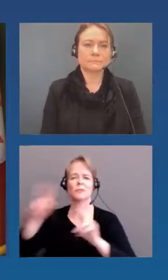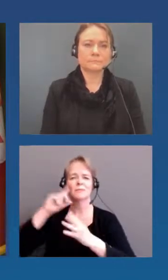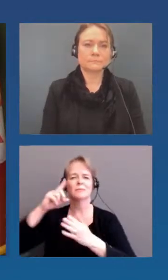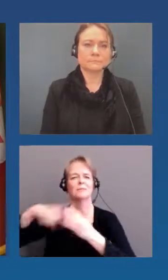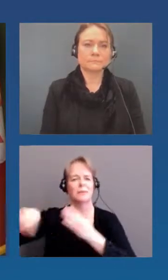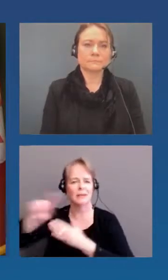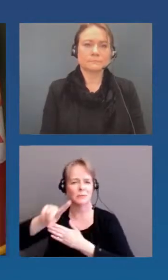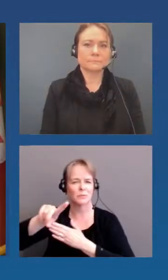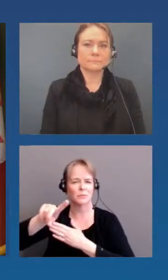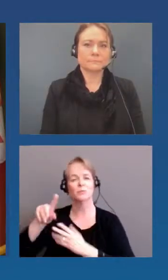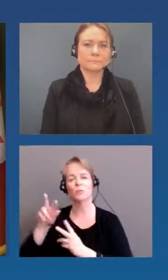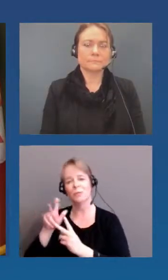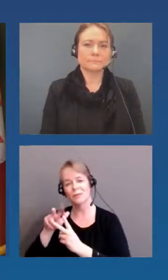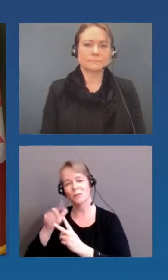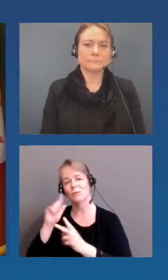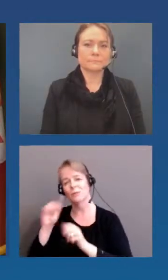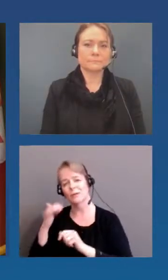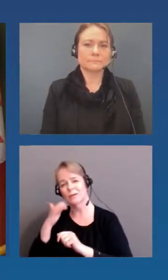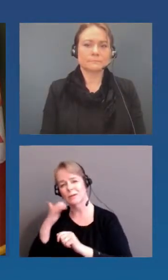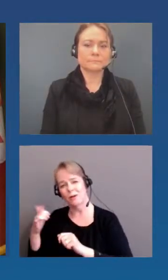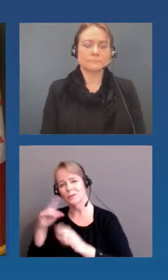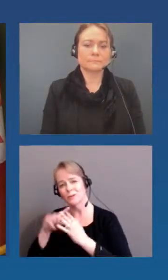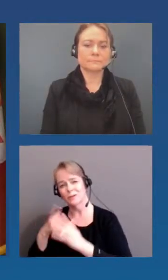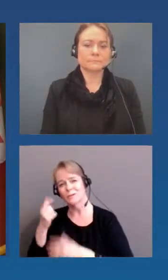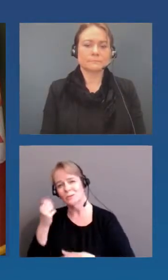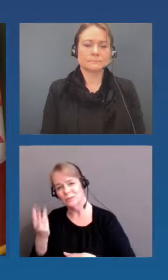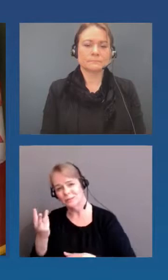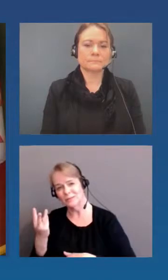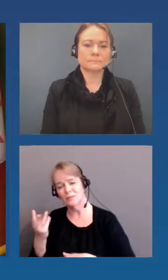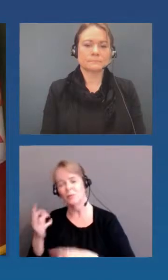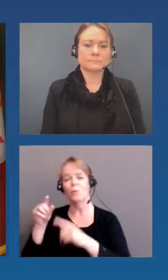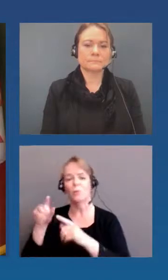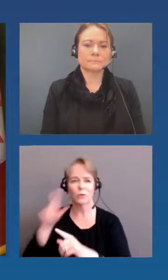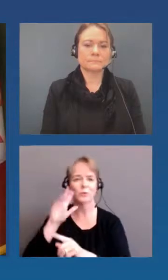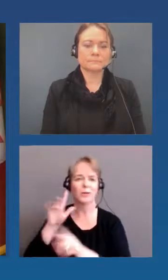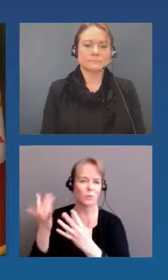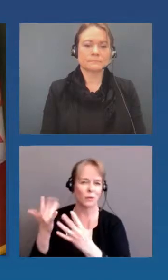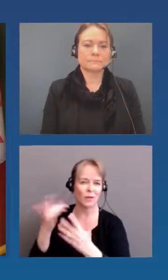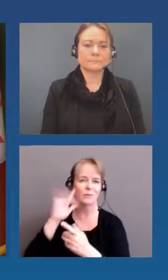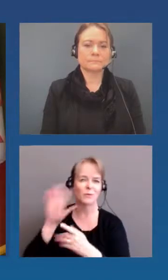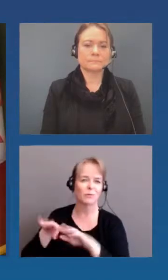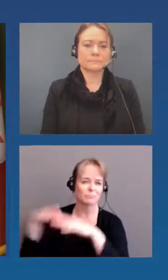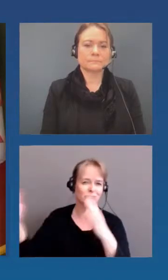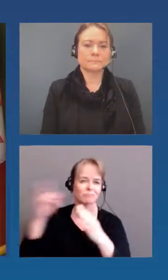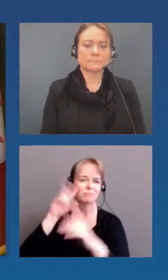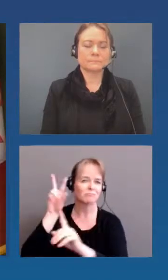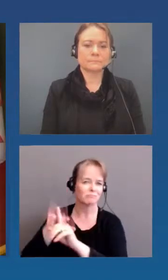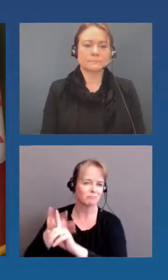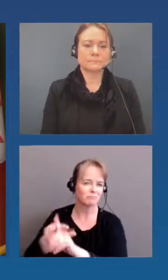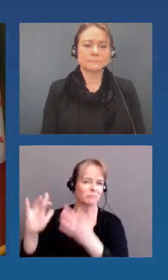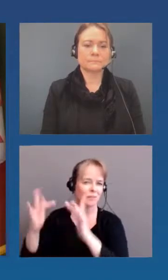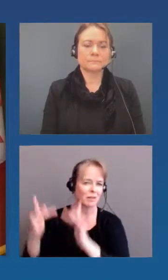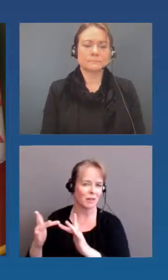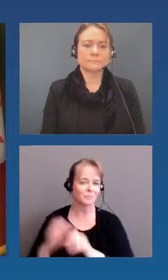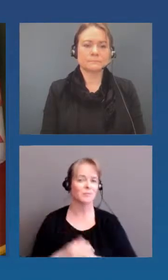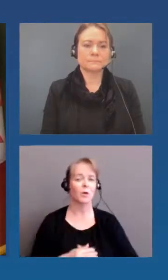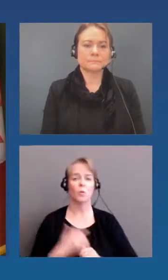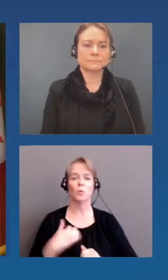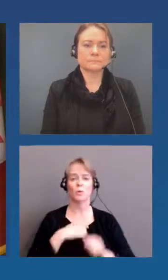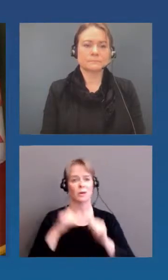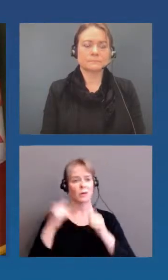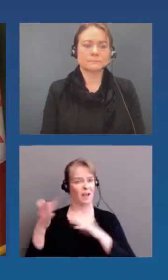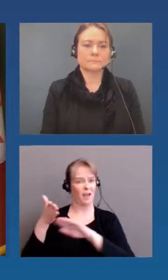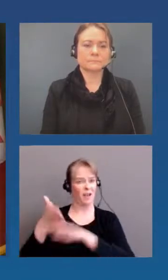well. We are currently working on plans to open up additional community clinics once the provincial booking system is